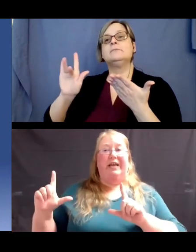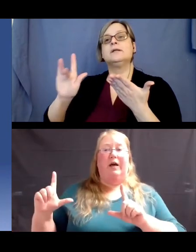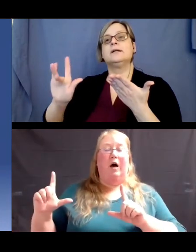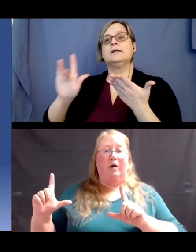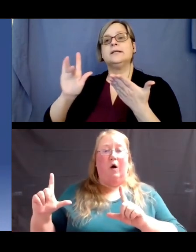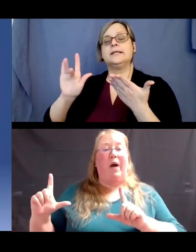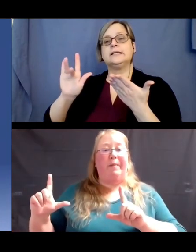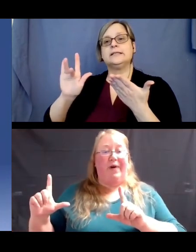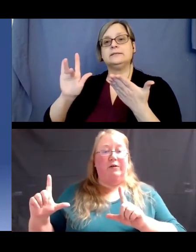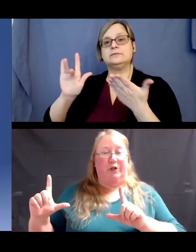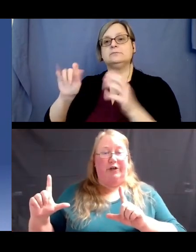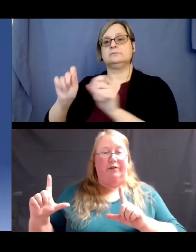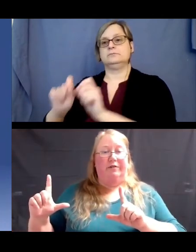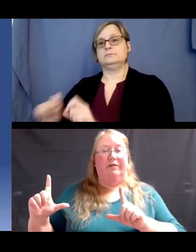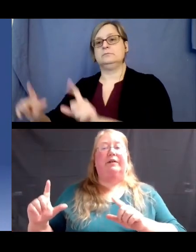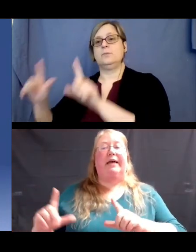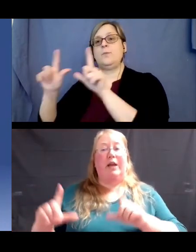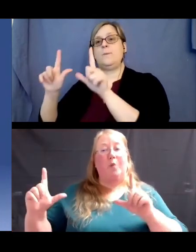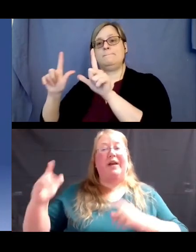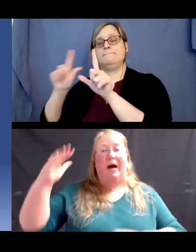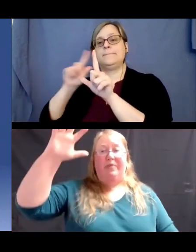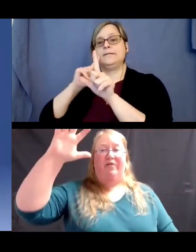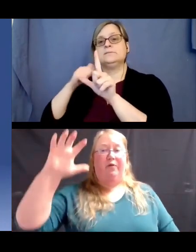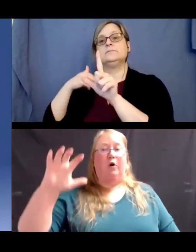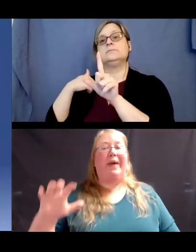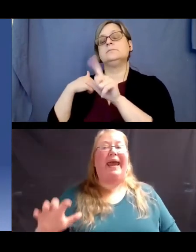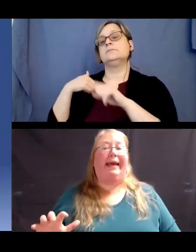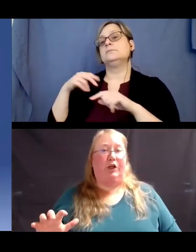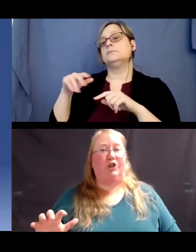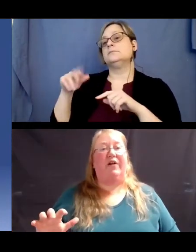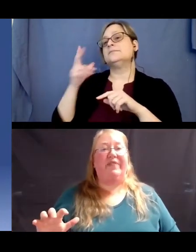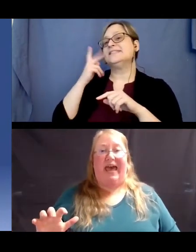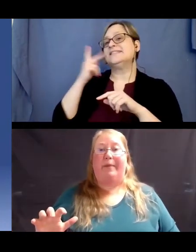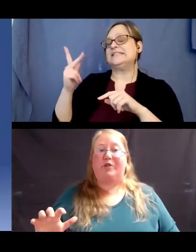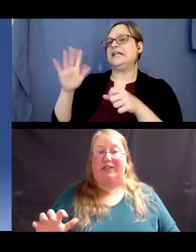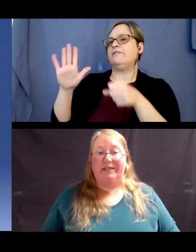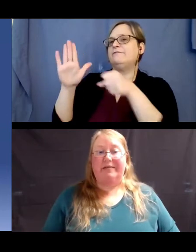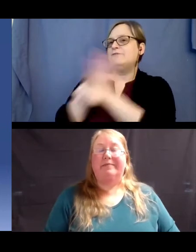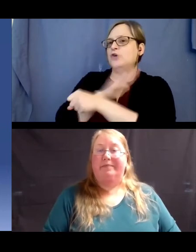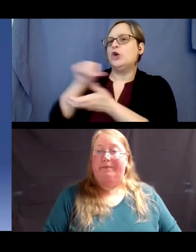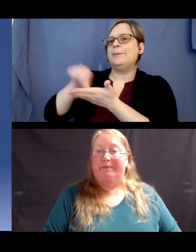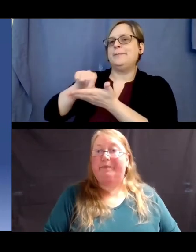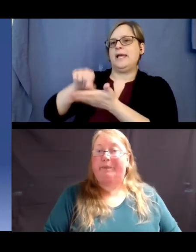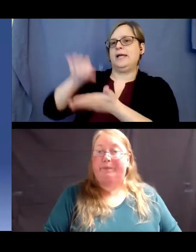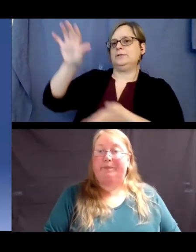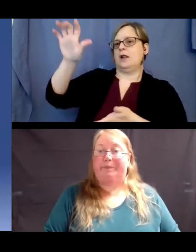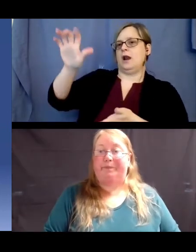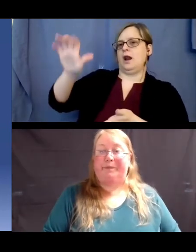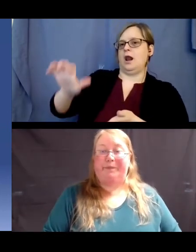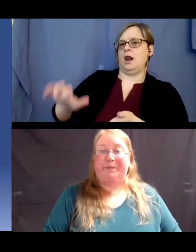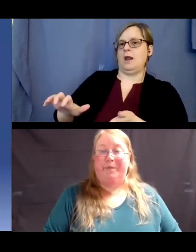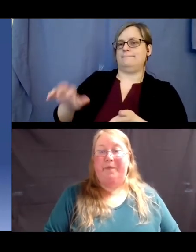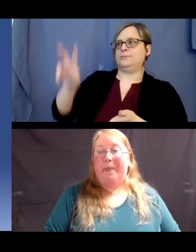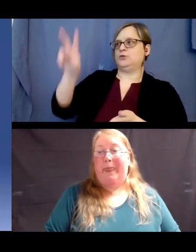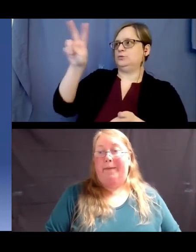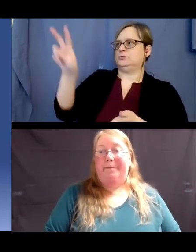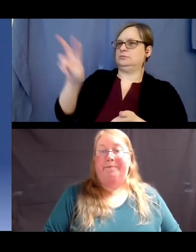put in a web browser and open up the full page of the captions.